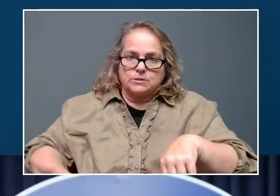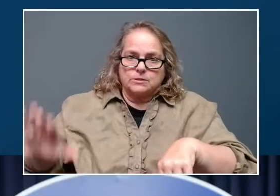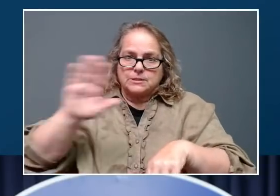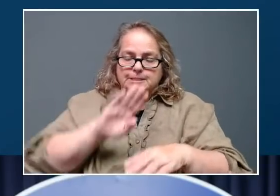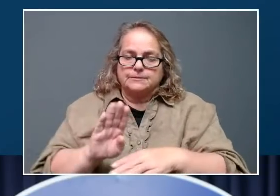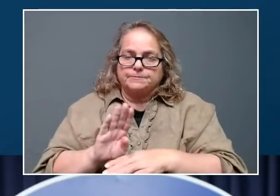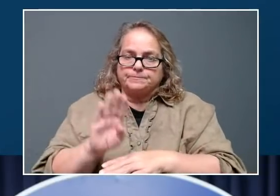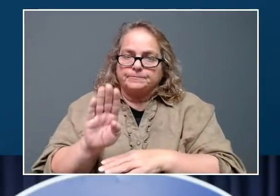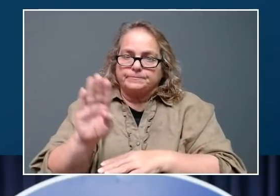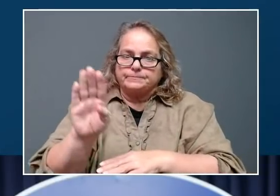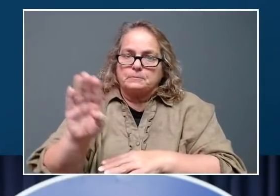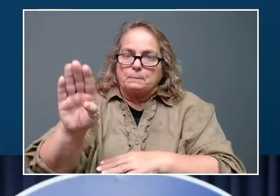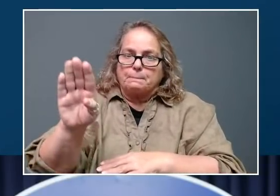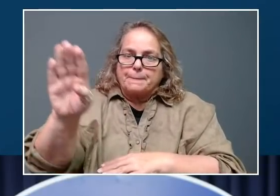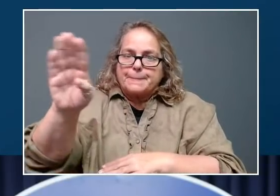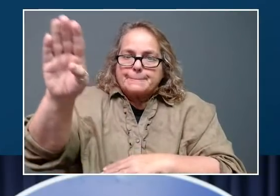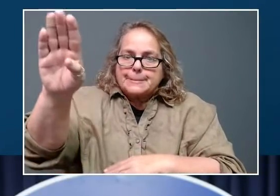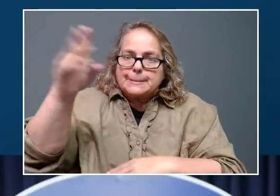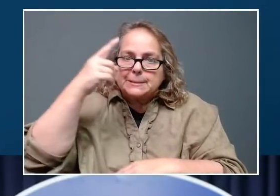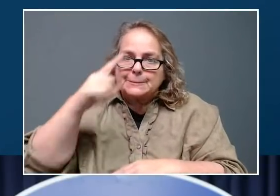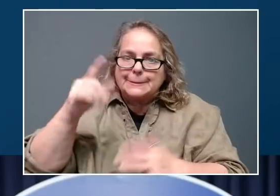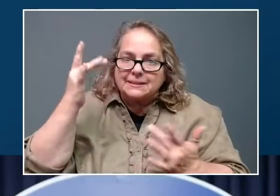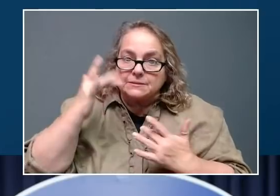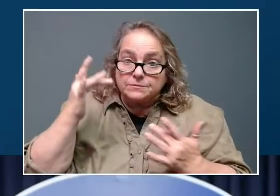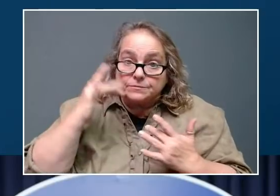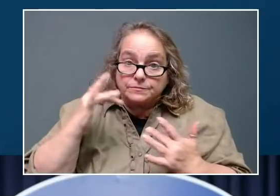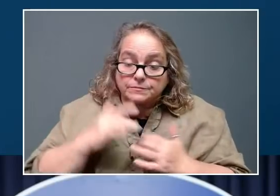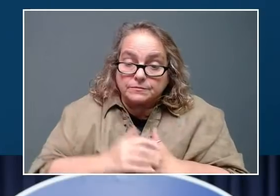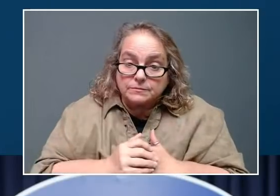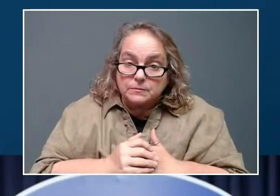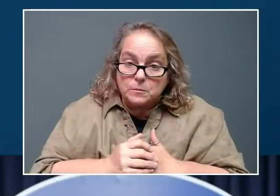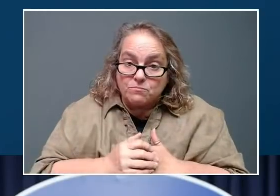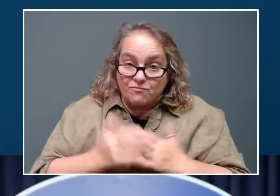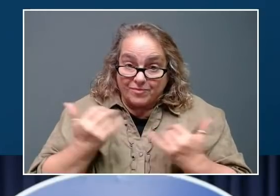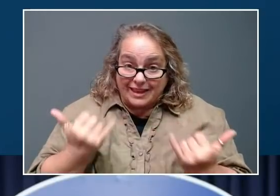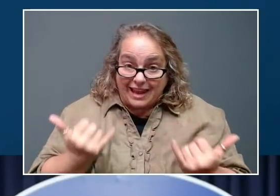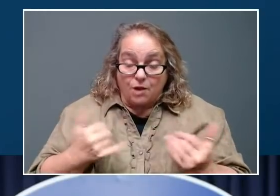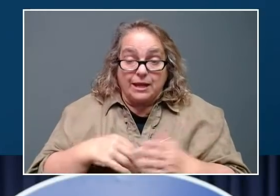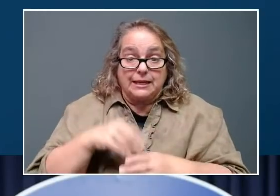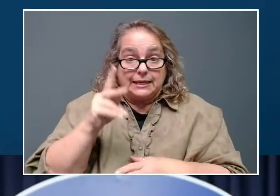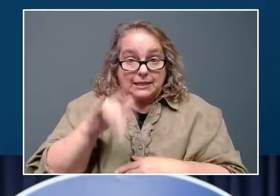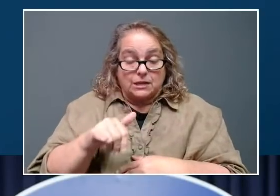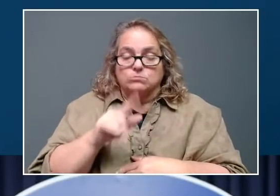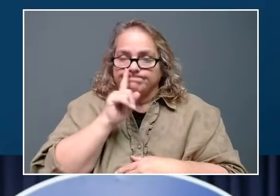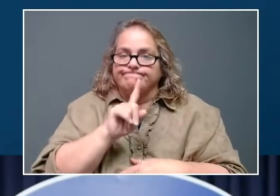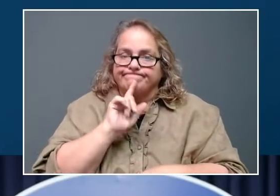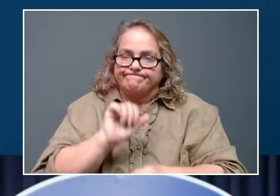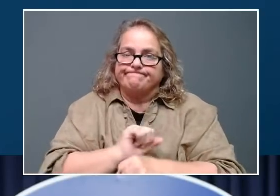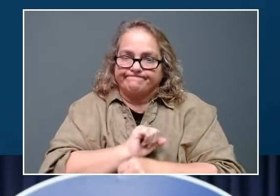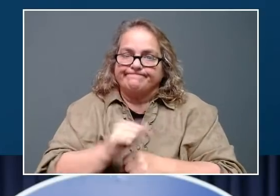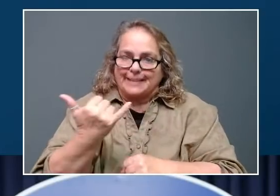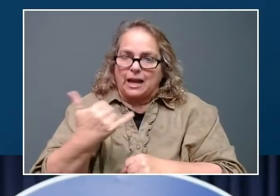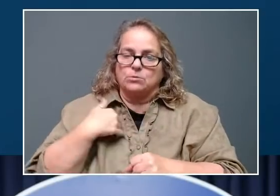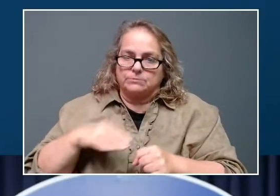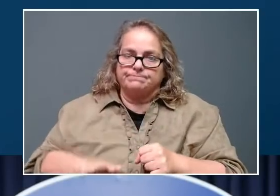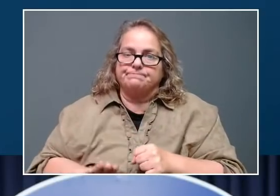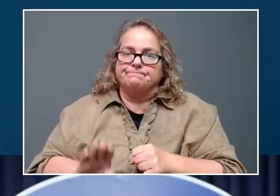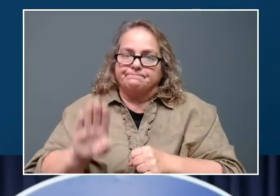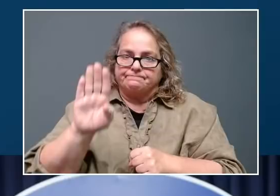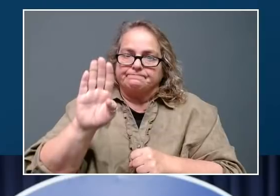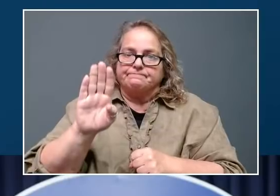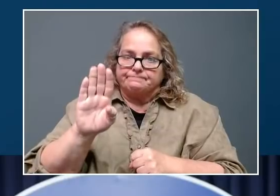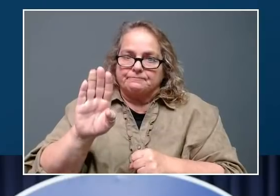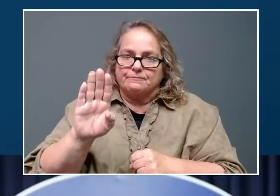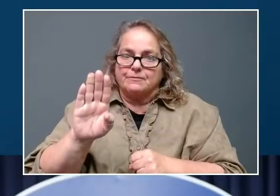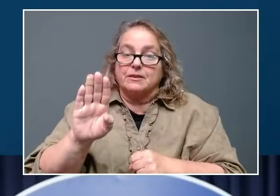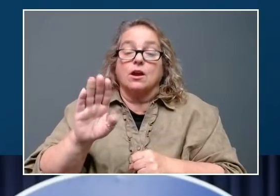as others. We are in an escalation unquestionably now here in Kentucky. We'll show you that in a little bit. It is driven by the